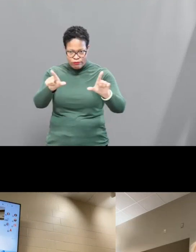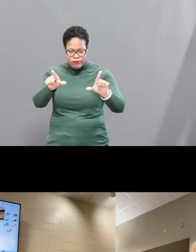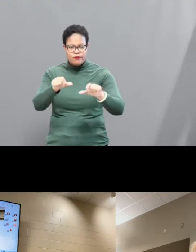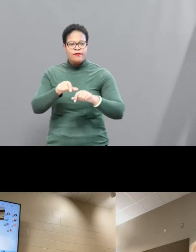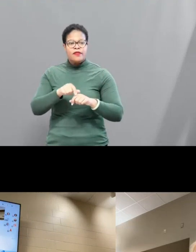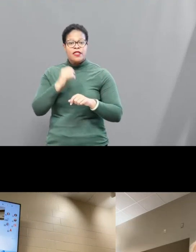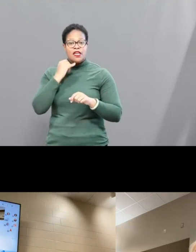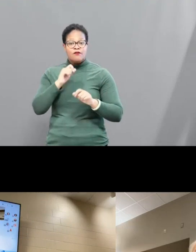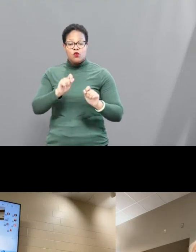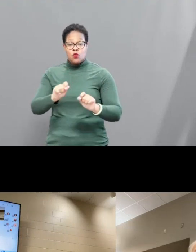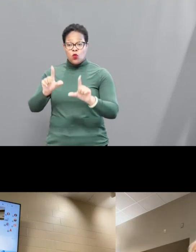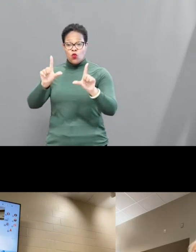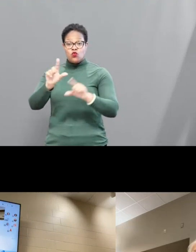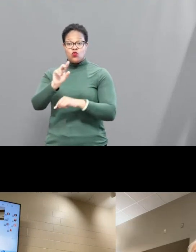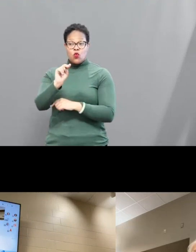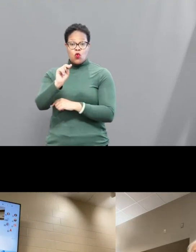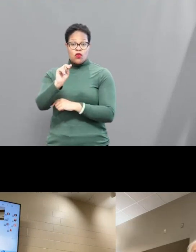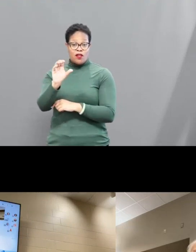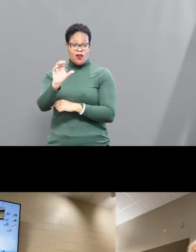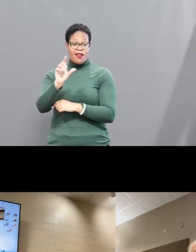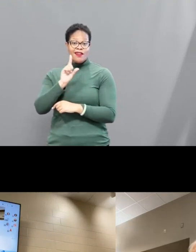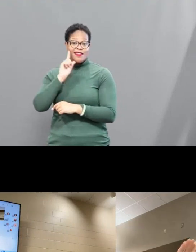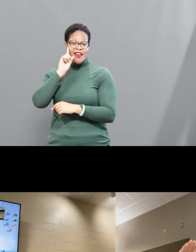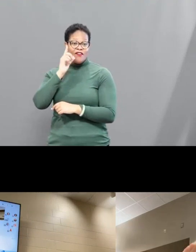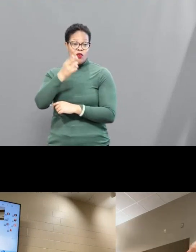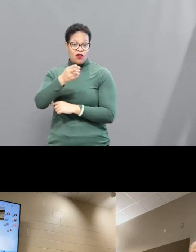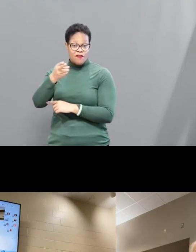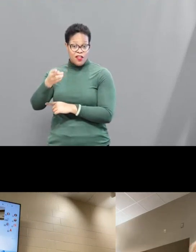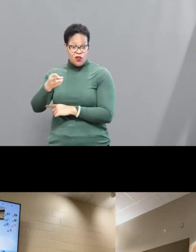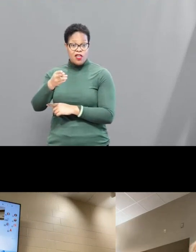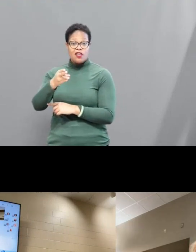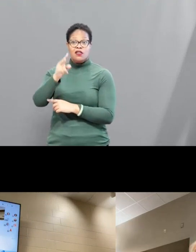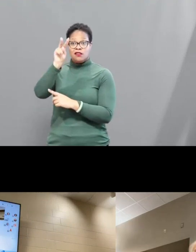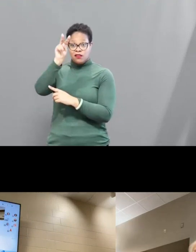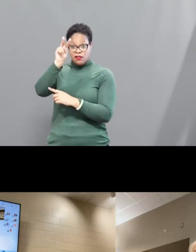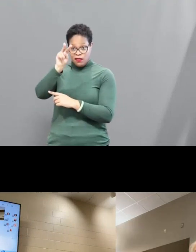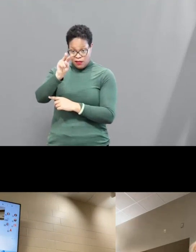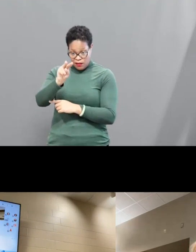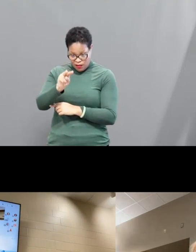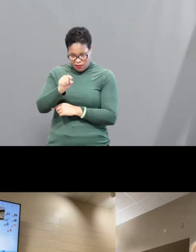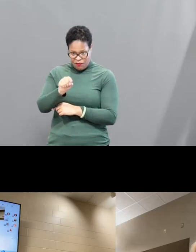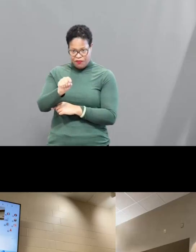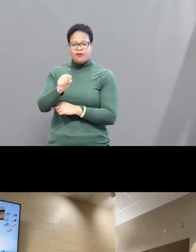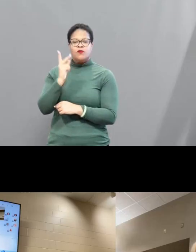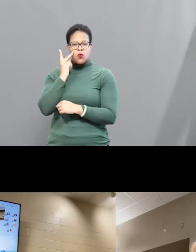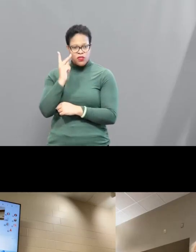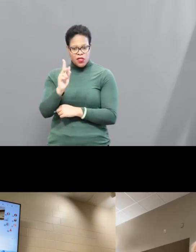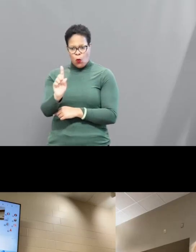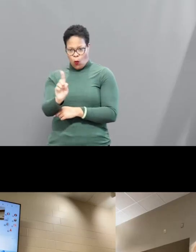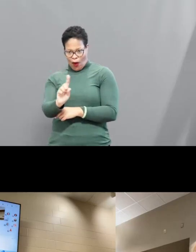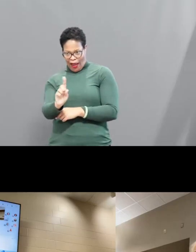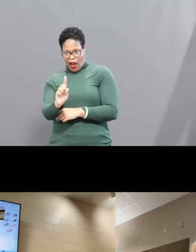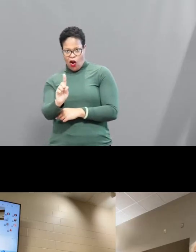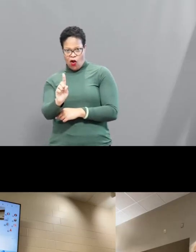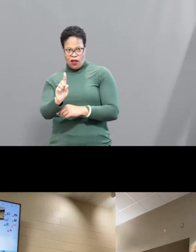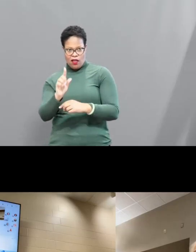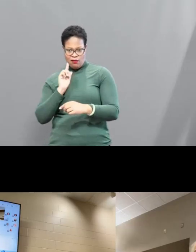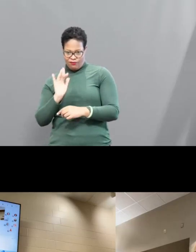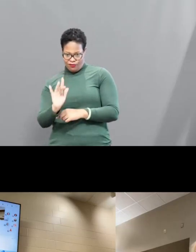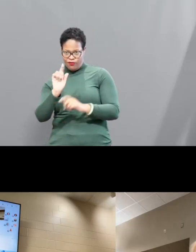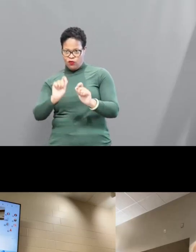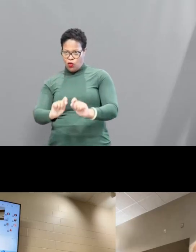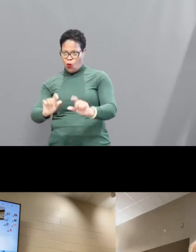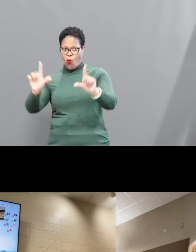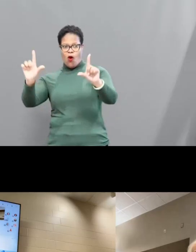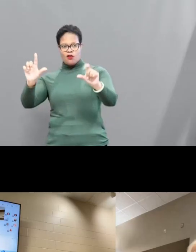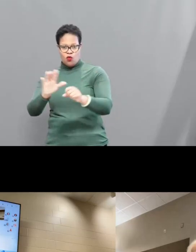the North Carolina Council of Deafness and Hard of Hearing and scroll down, it will tell you where to go to watch the